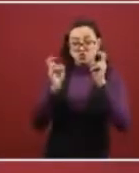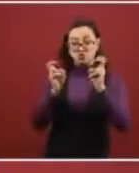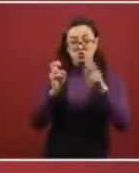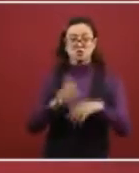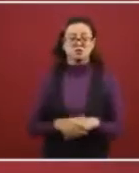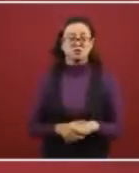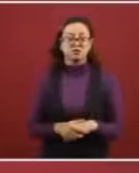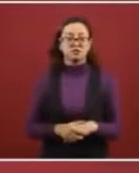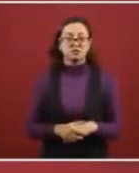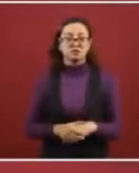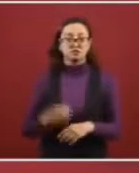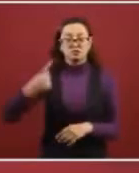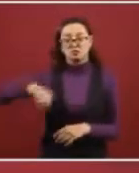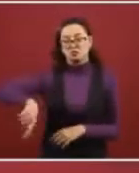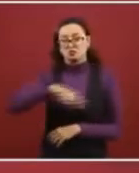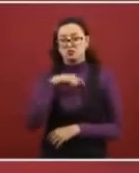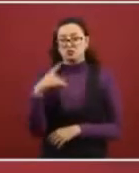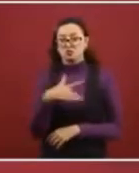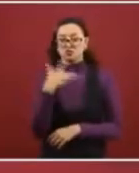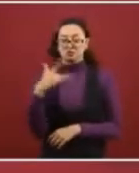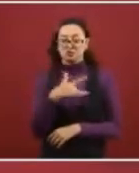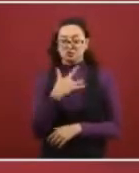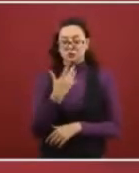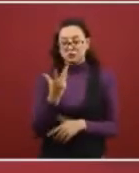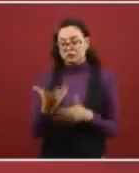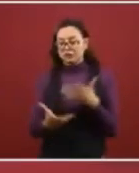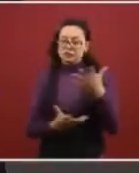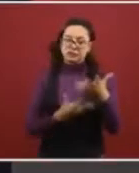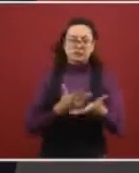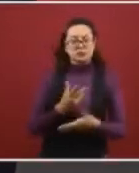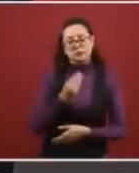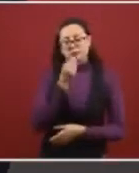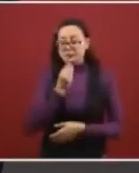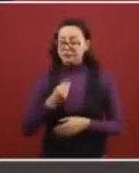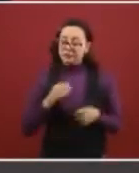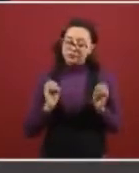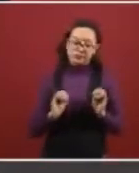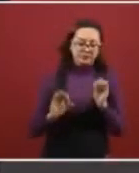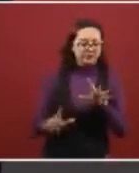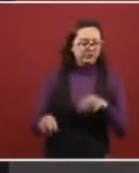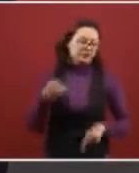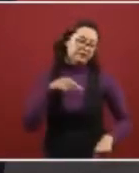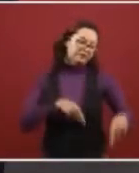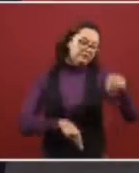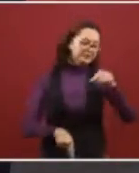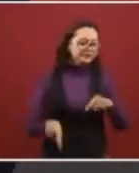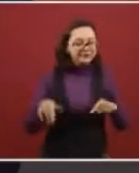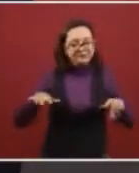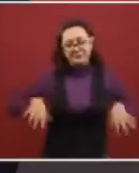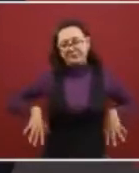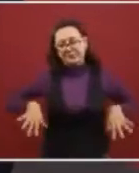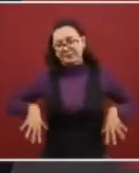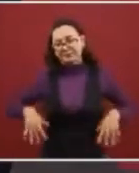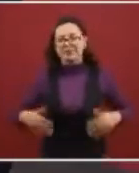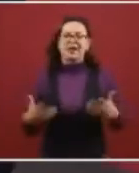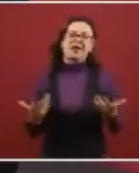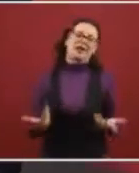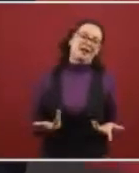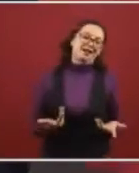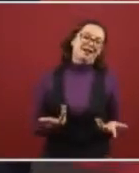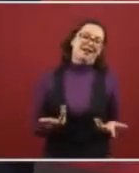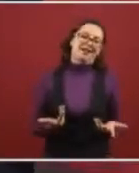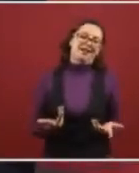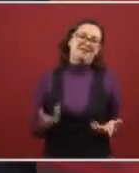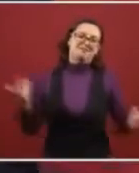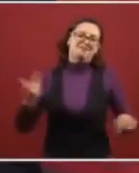gas thievery, if we were to like back it back out, pues entonces, no nos hubiésemos ahorrado, then we would not